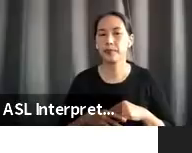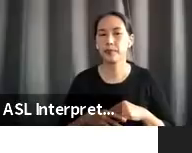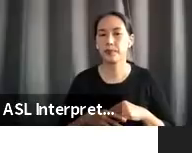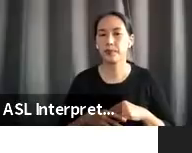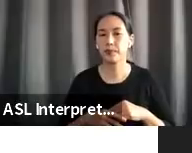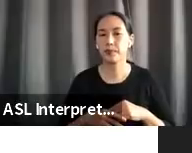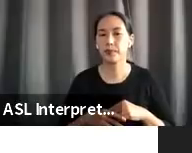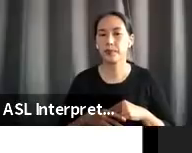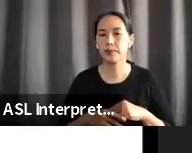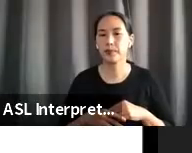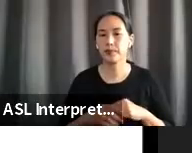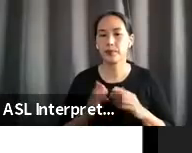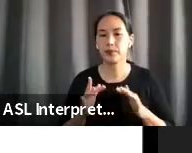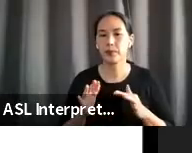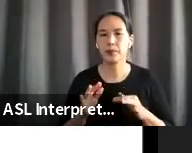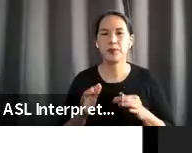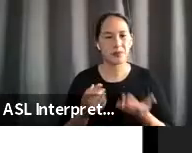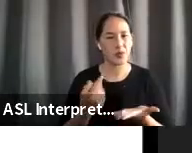let's talk about this here.